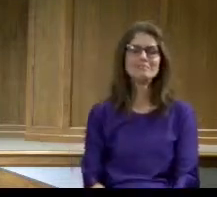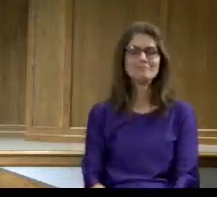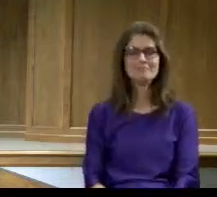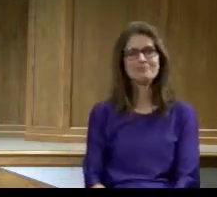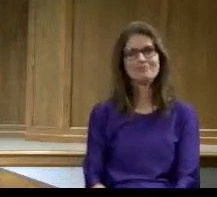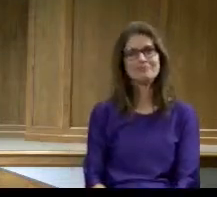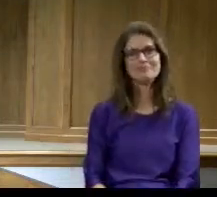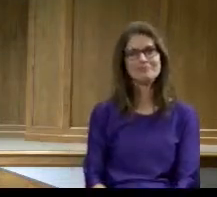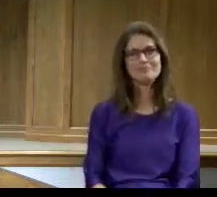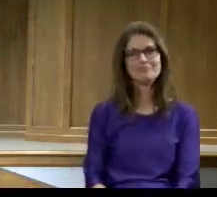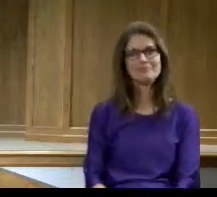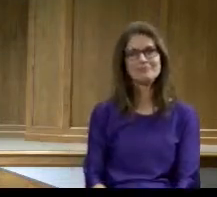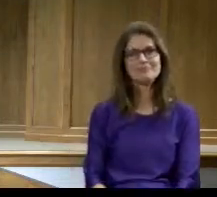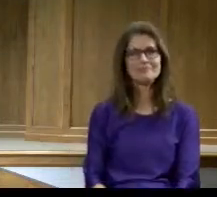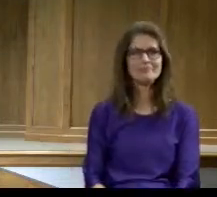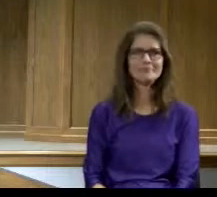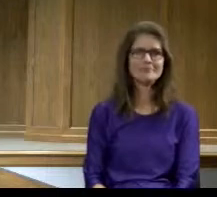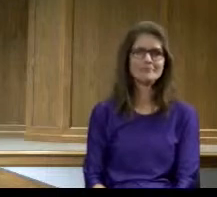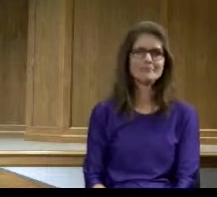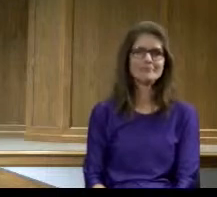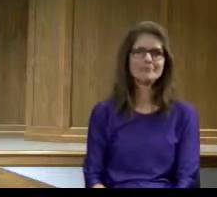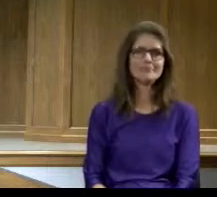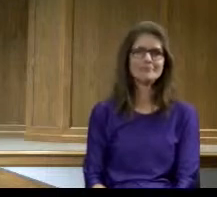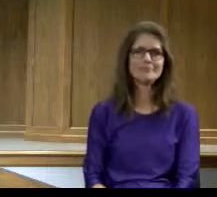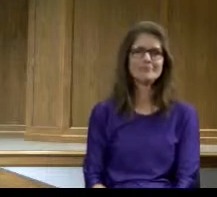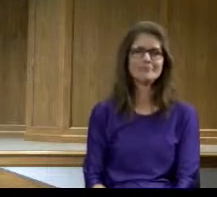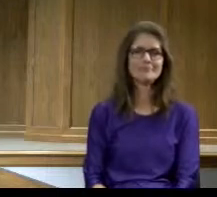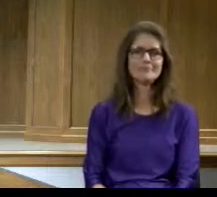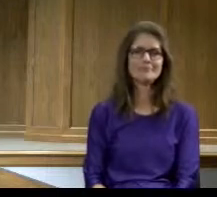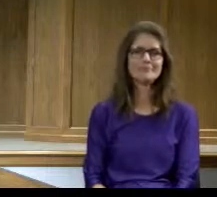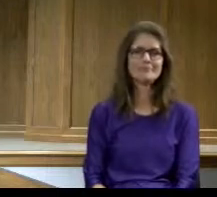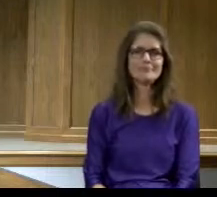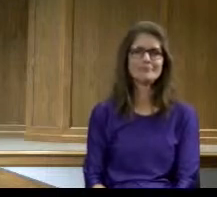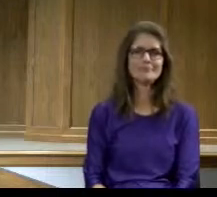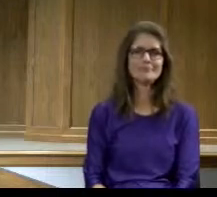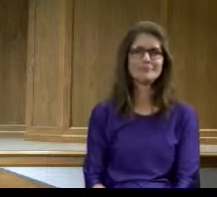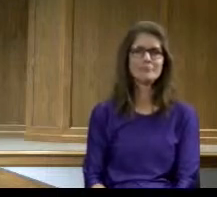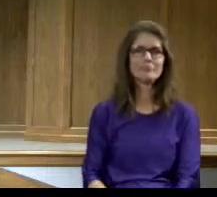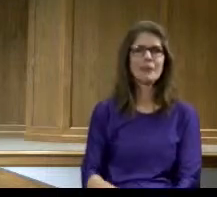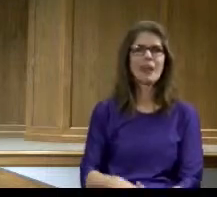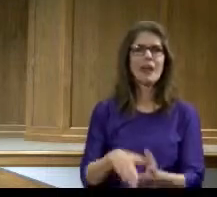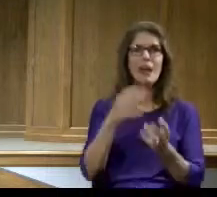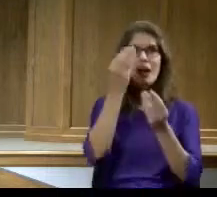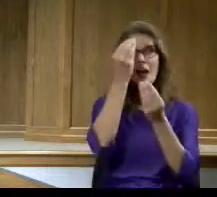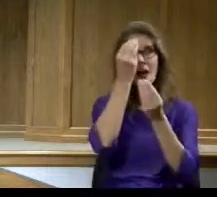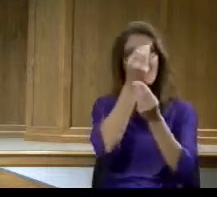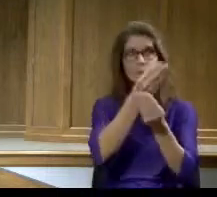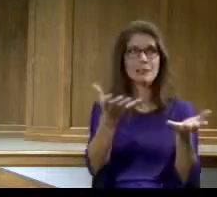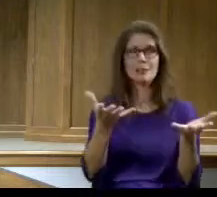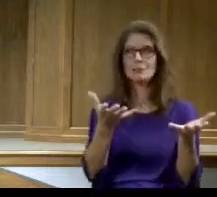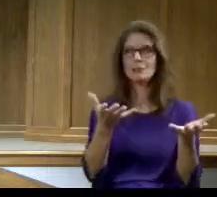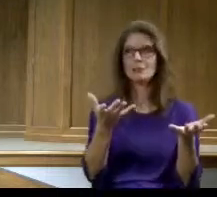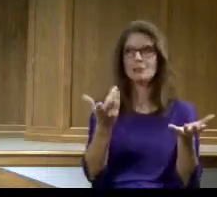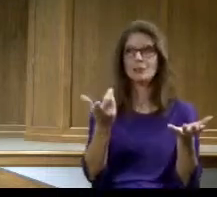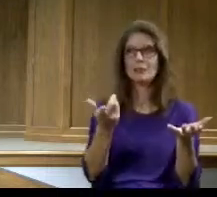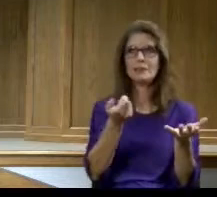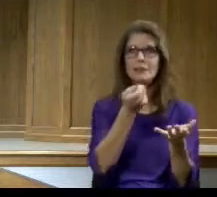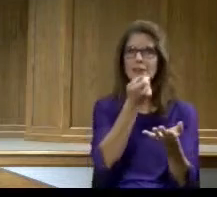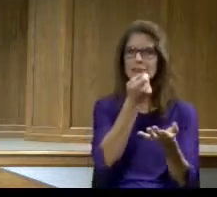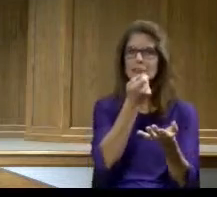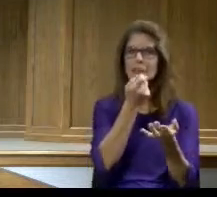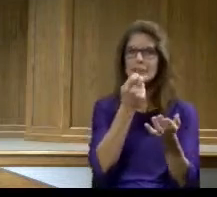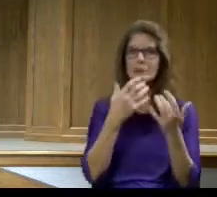I'm telling you, if you are the least bit discouraged this morning, these are